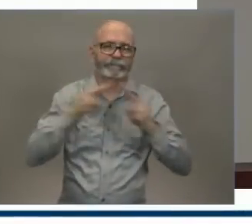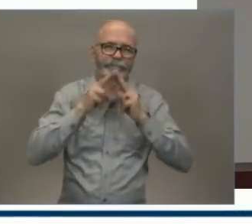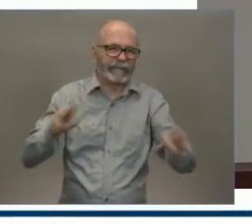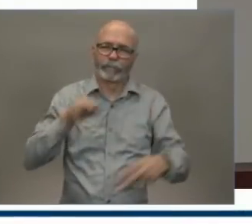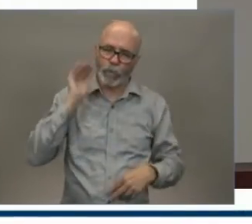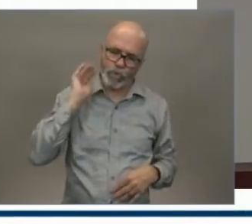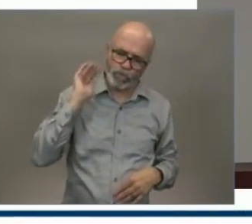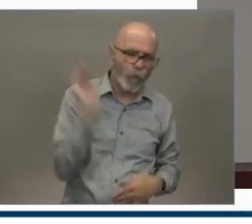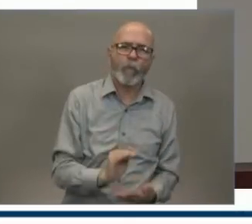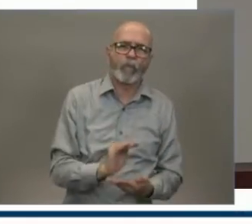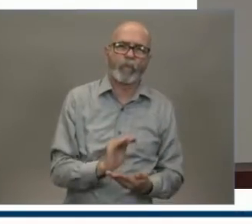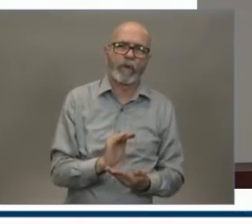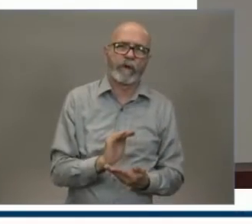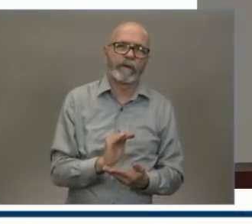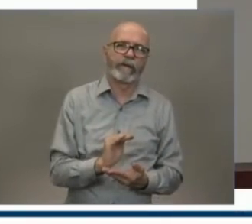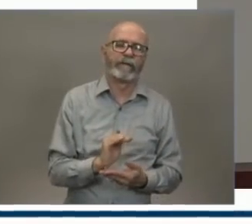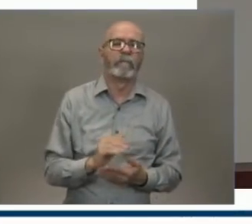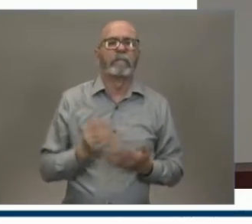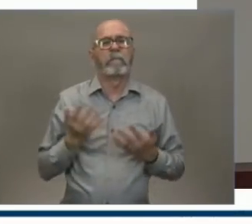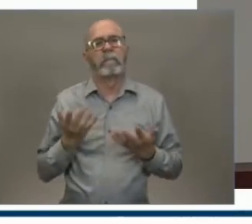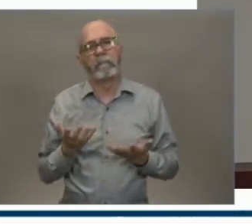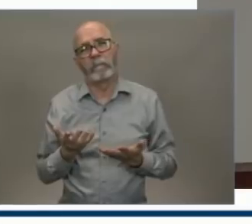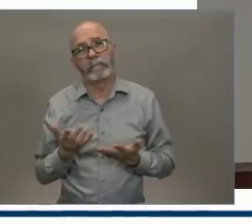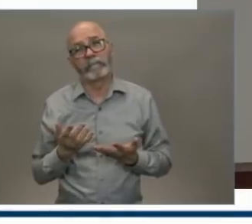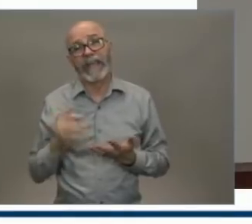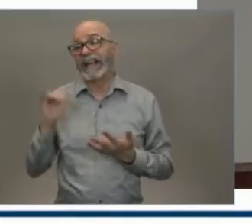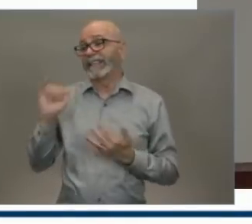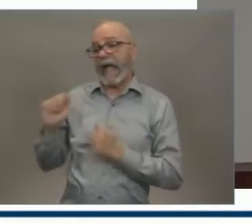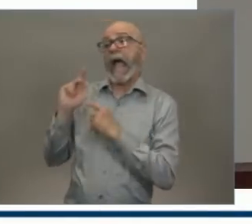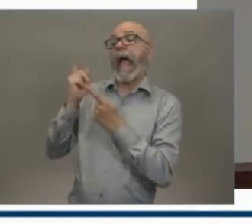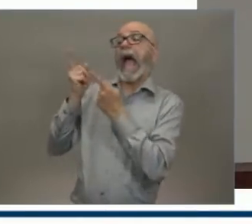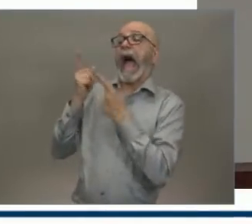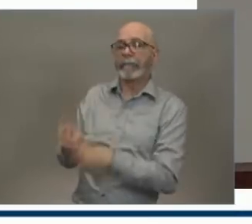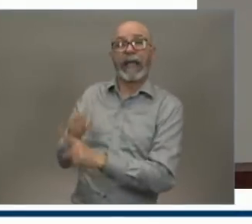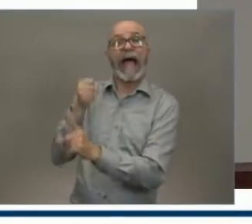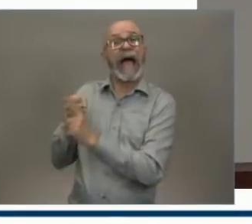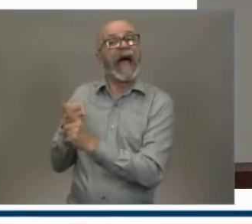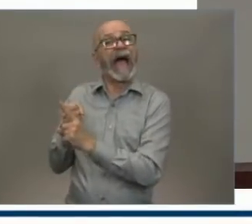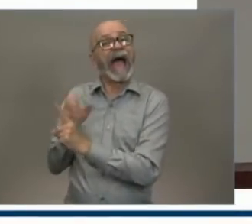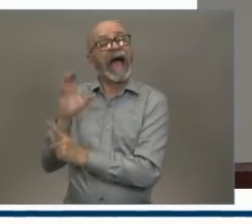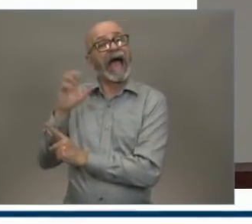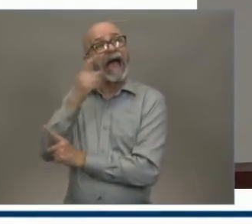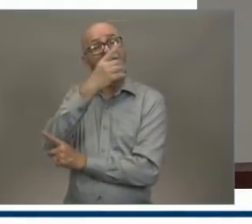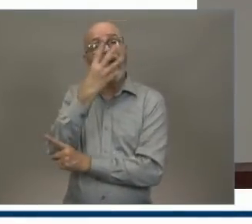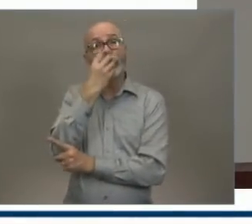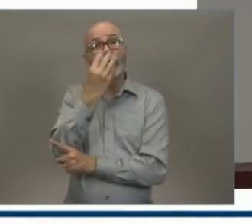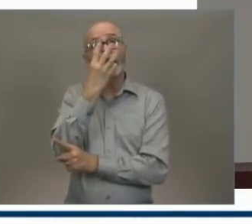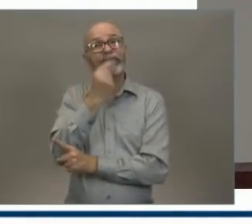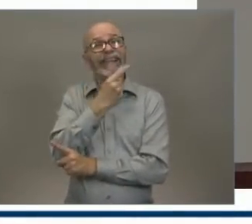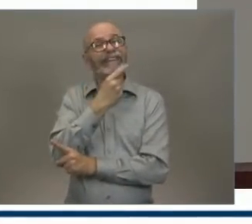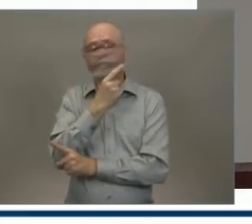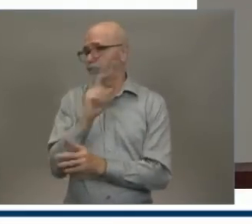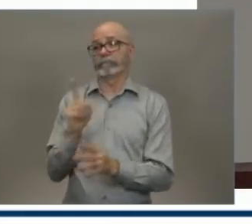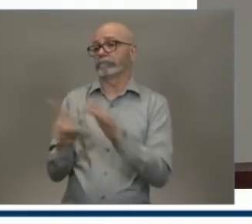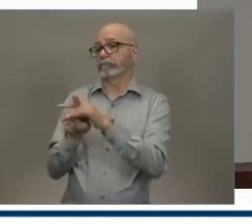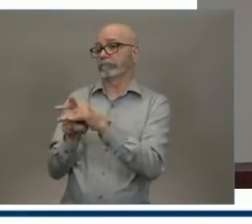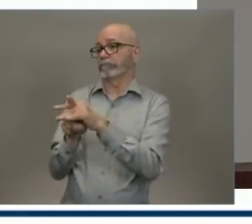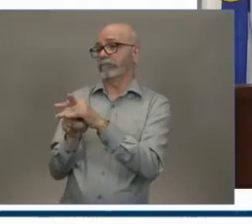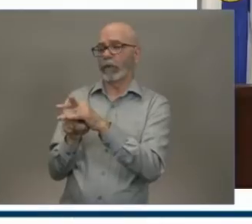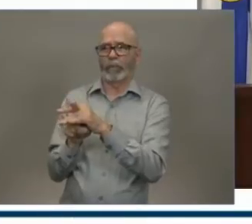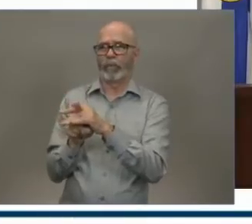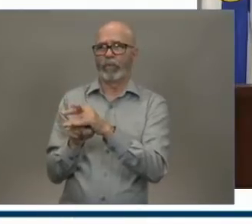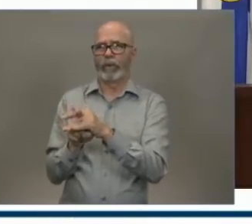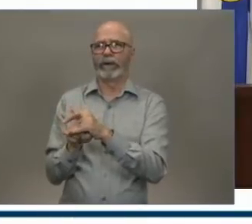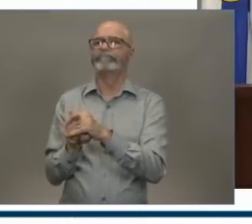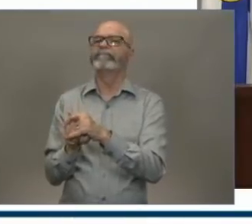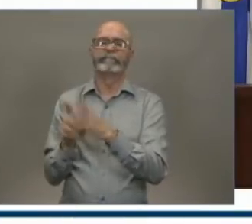which also allows us to say that this situation at Acadia, the single case remains a low risk. Go ahead, Mike, with your